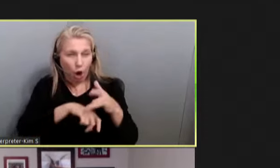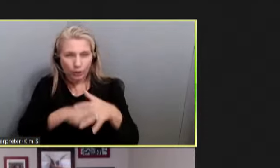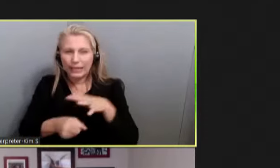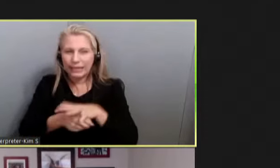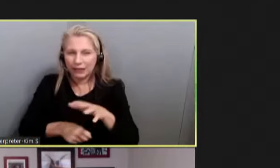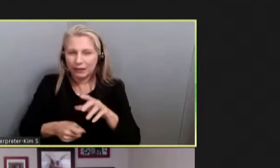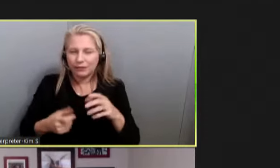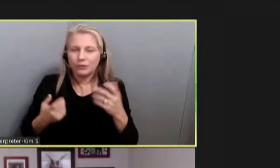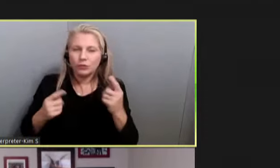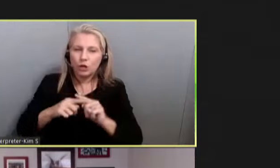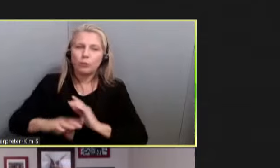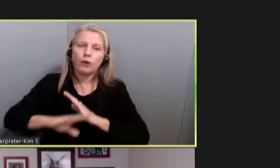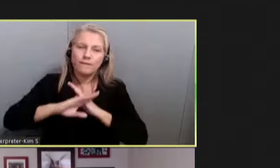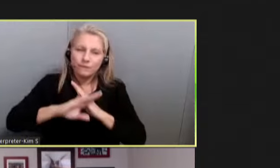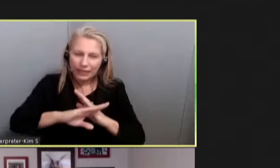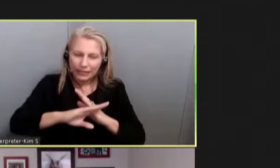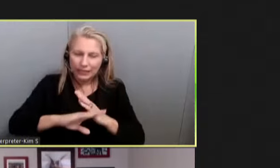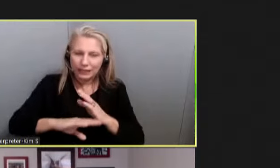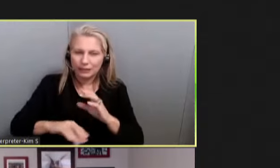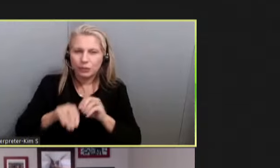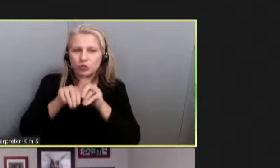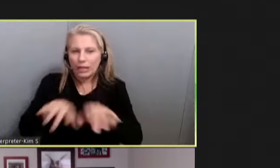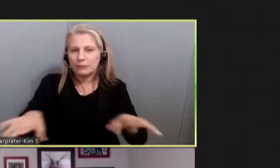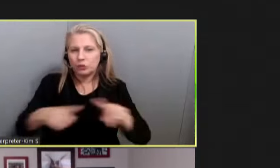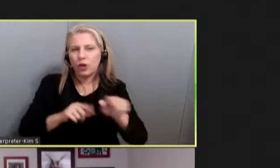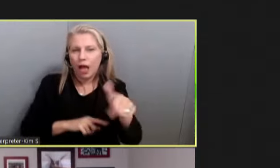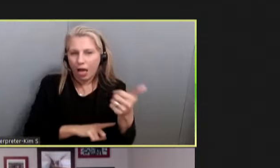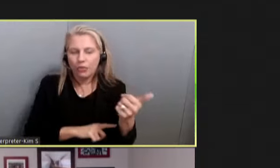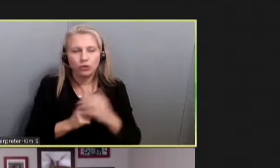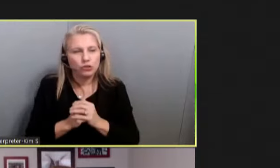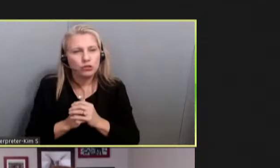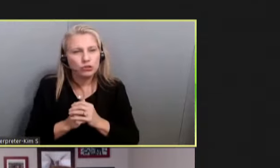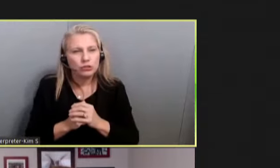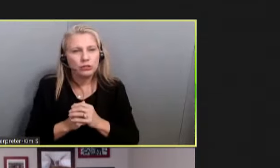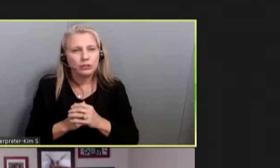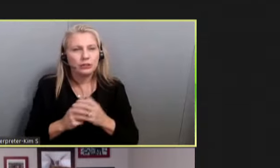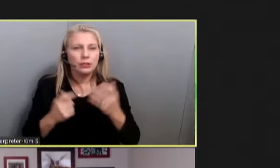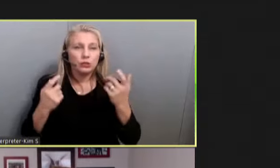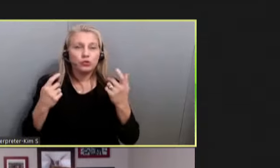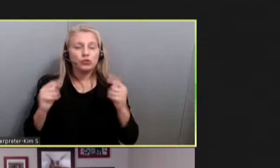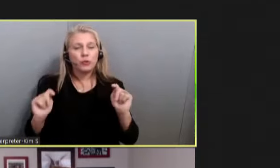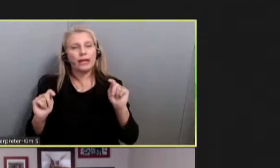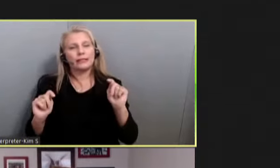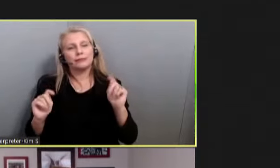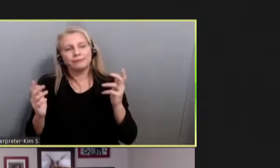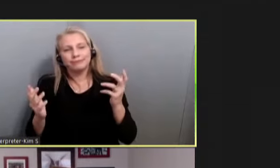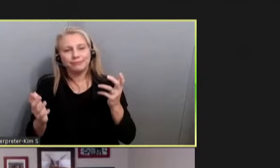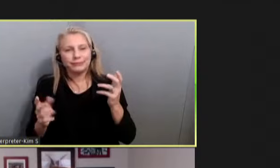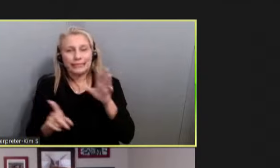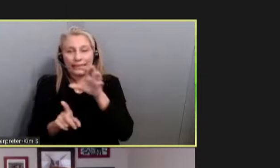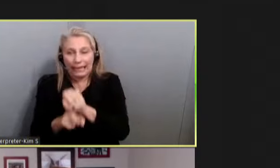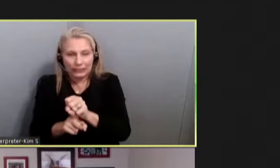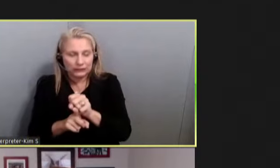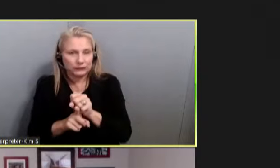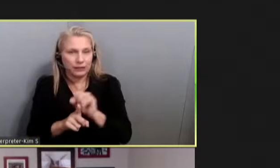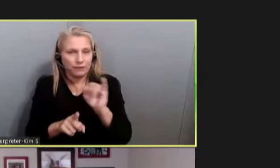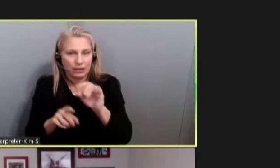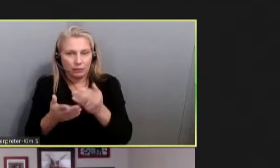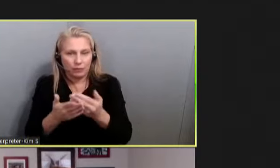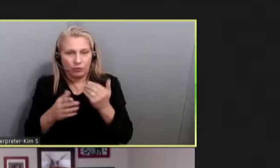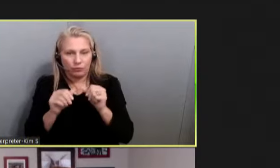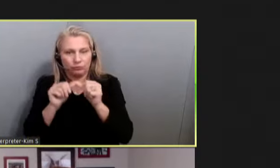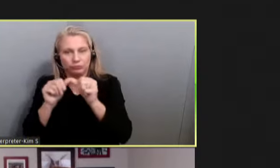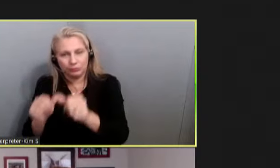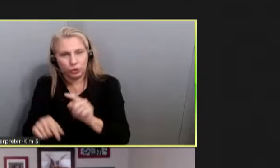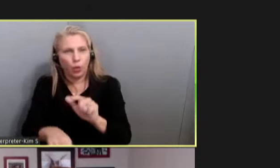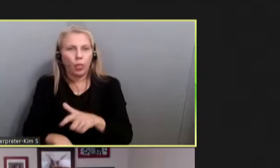to really try and prevent that risk of transmission to others. But trying to catch those infections before they've gone on for too long. So